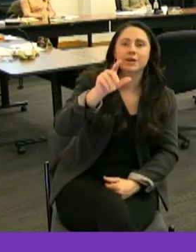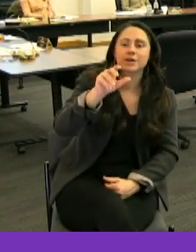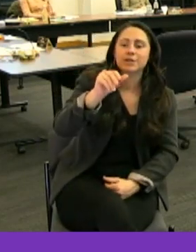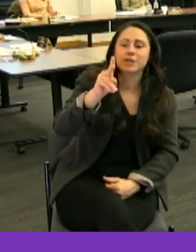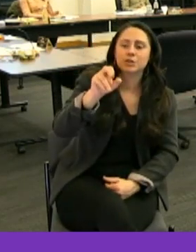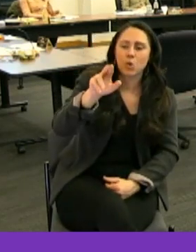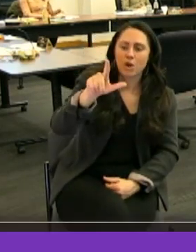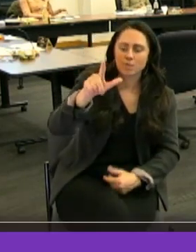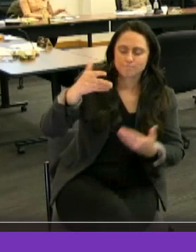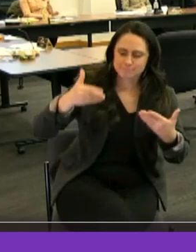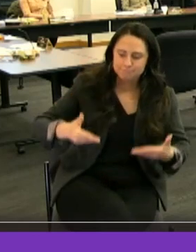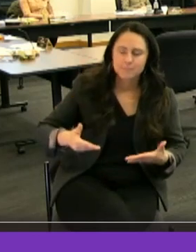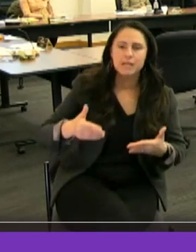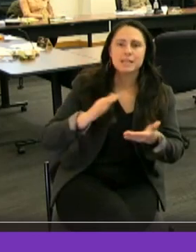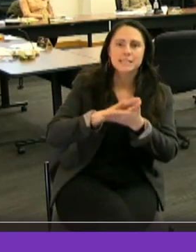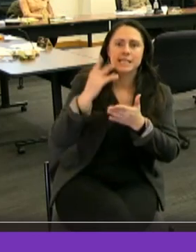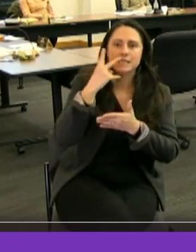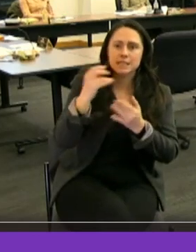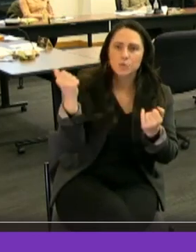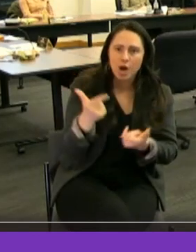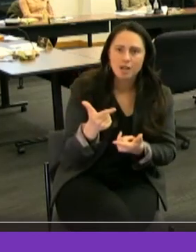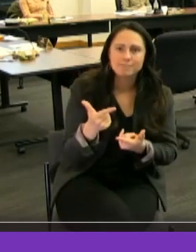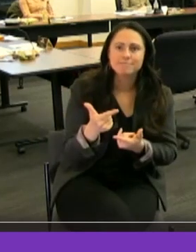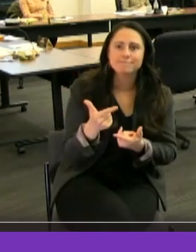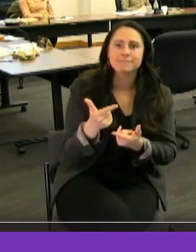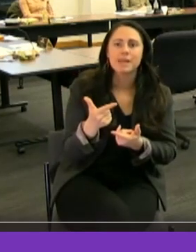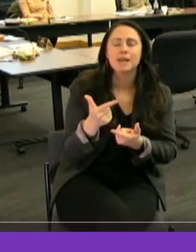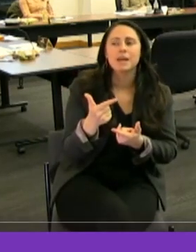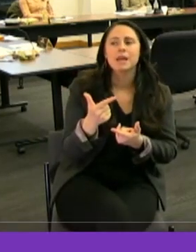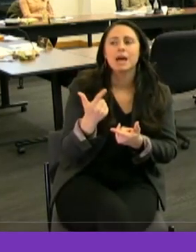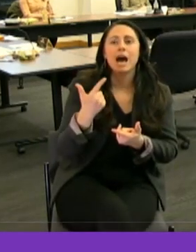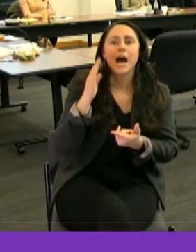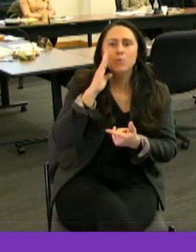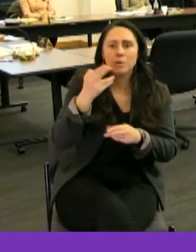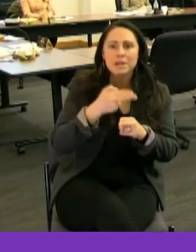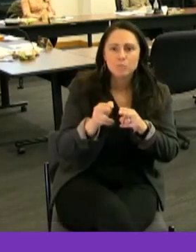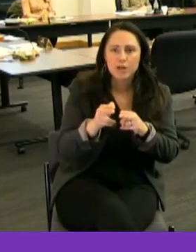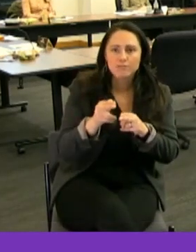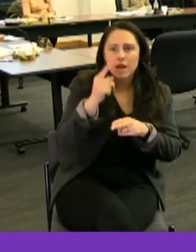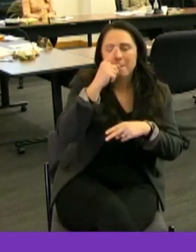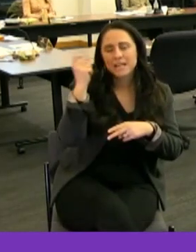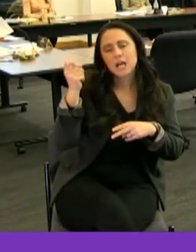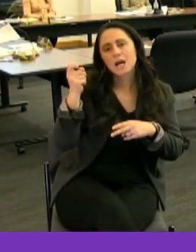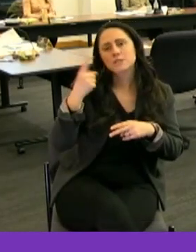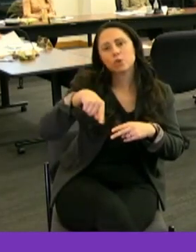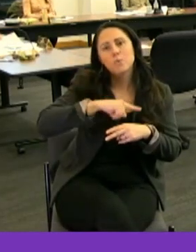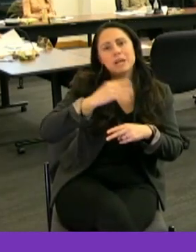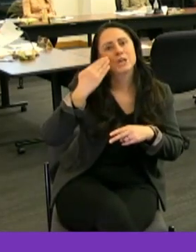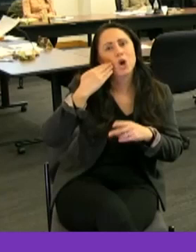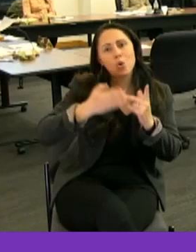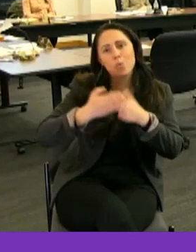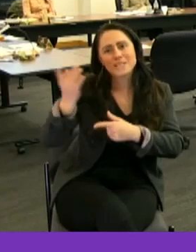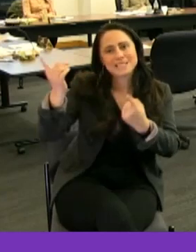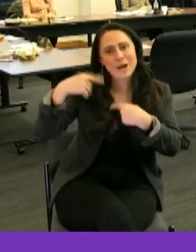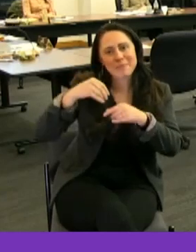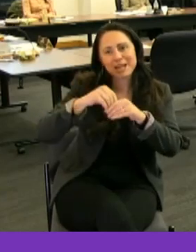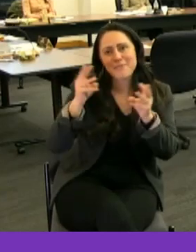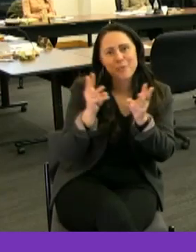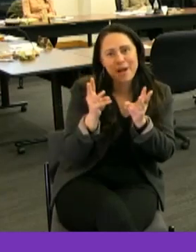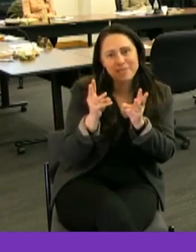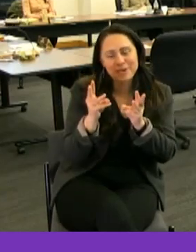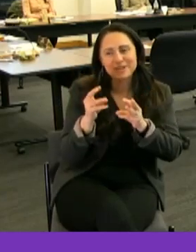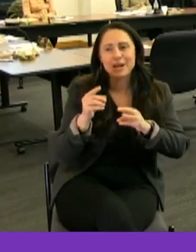Good. Nice to see you all. I'll be brief because we know what's coming in the